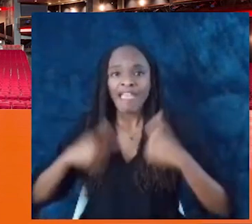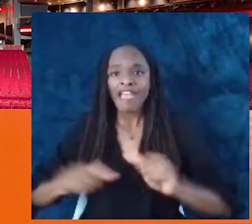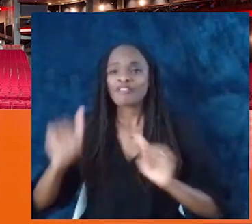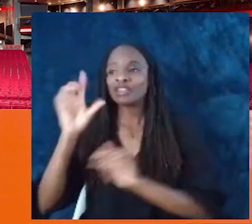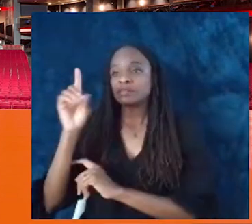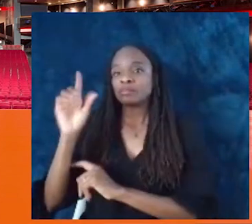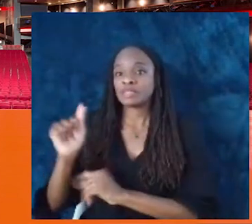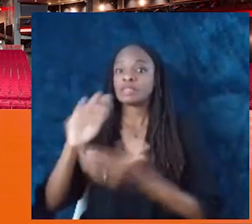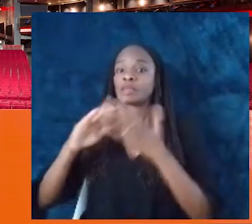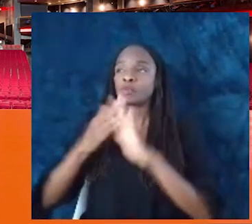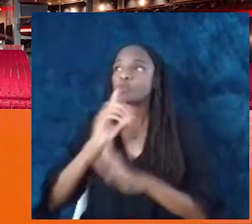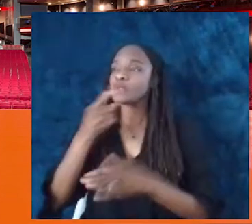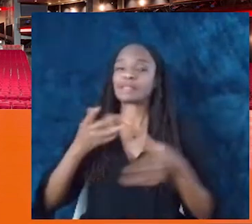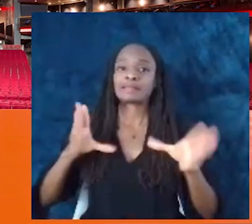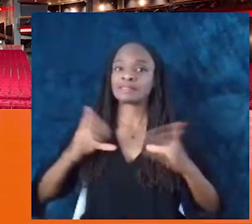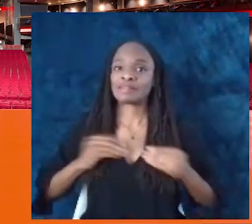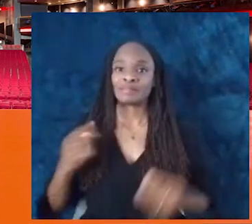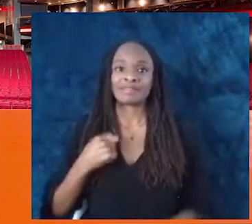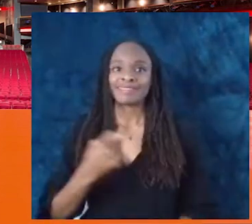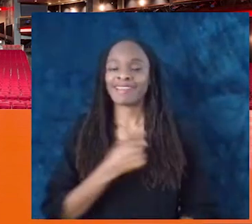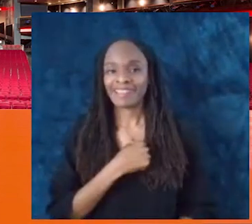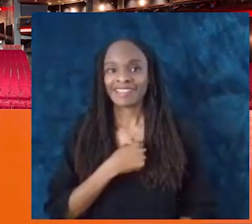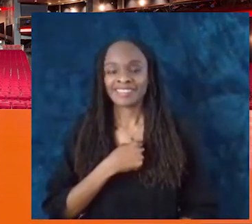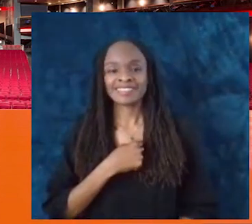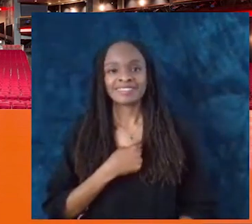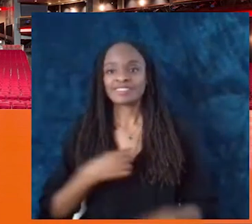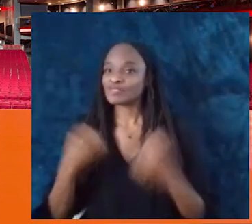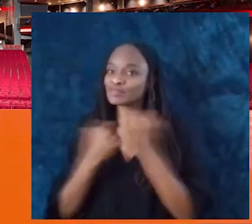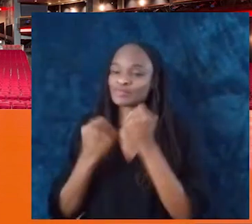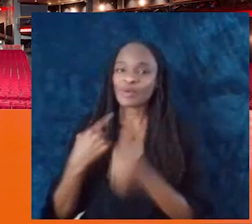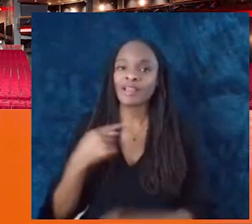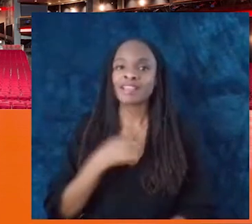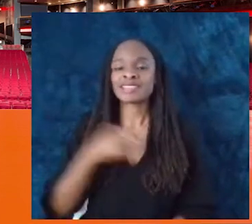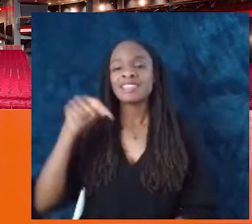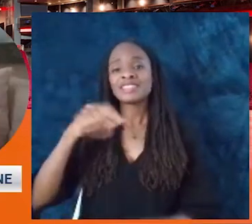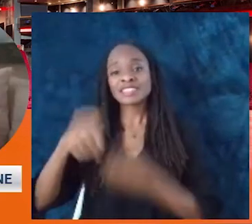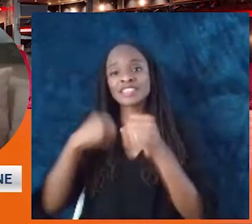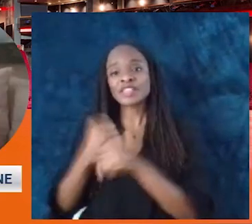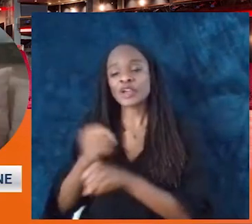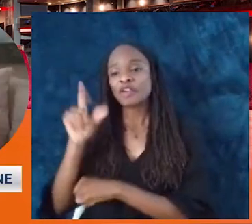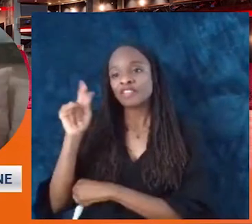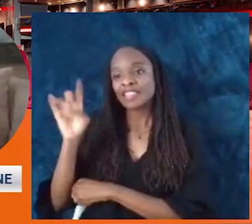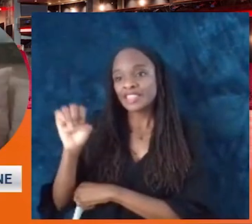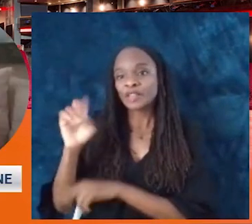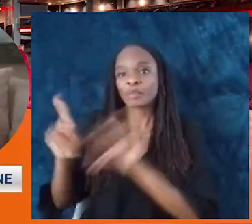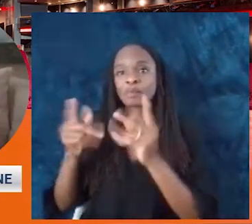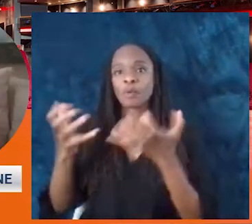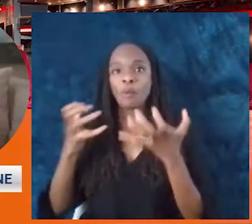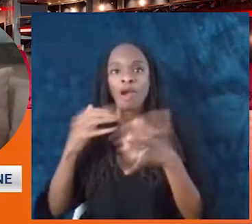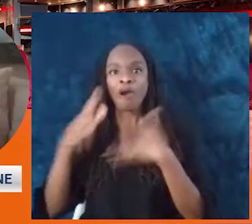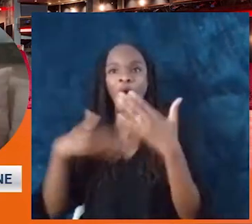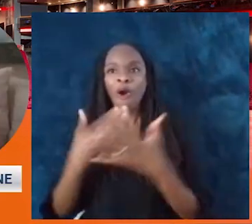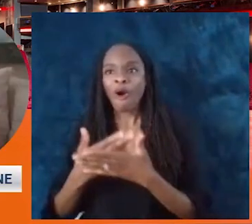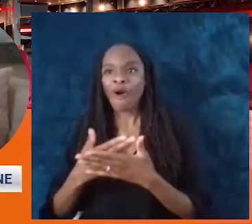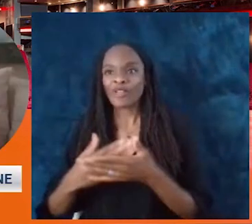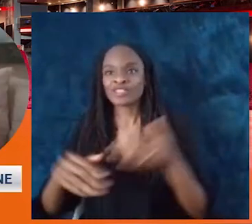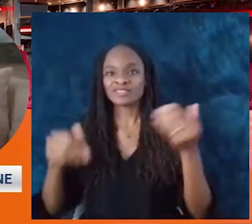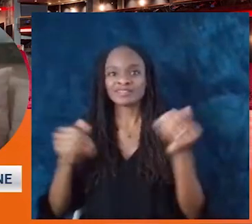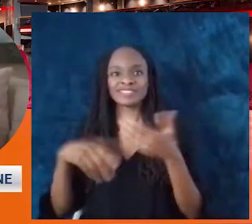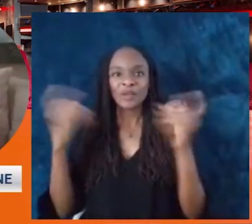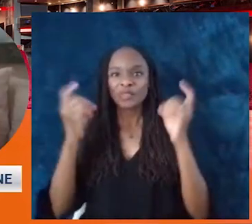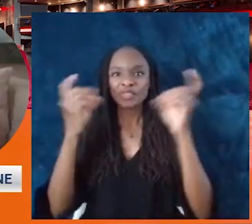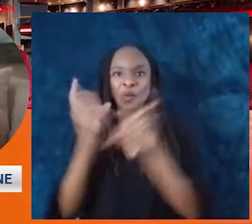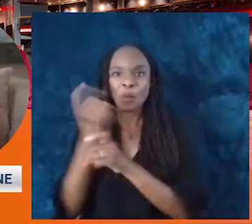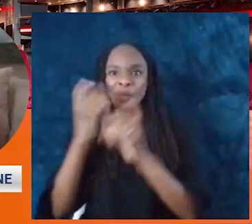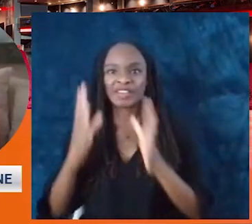has really embraced us. But when I said this is the year of little people, I want to bring all these winners back into frame. Because if you, look